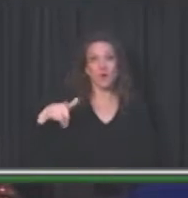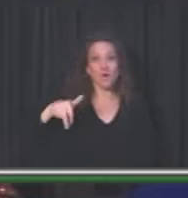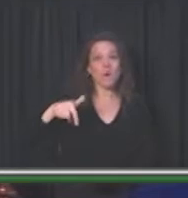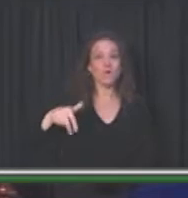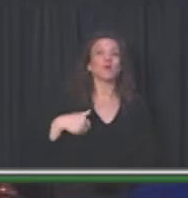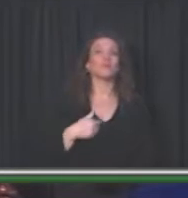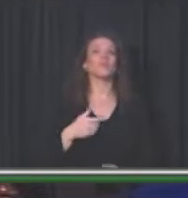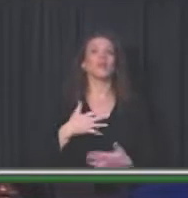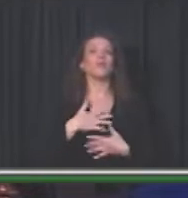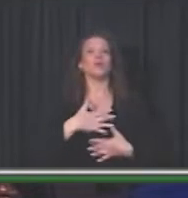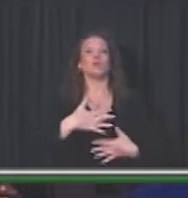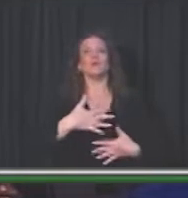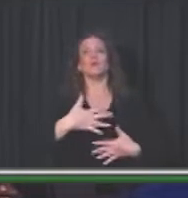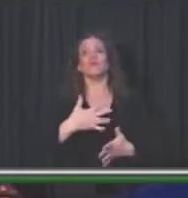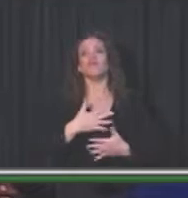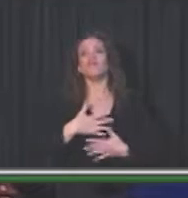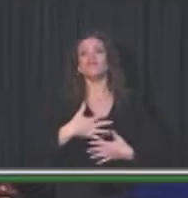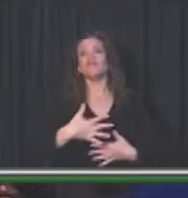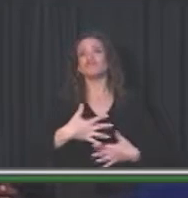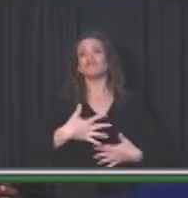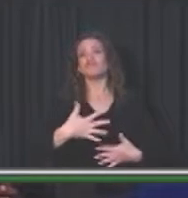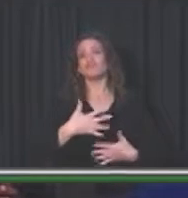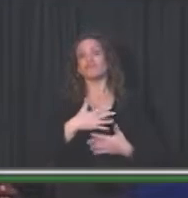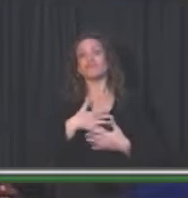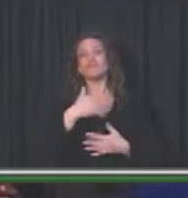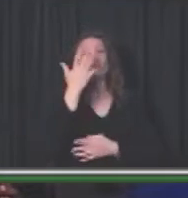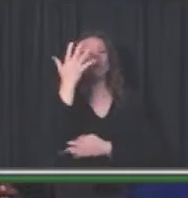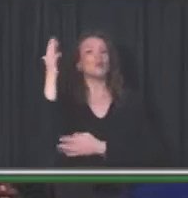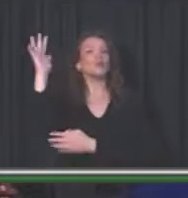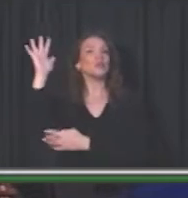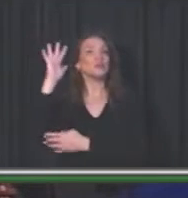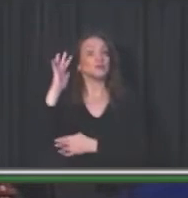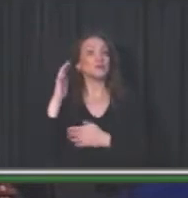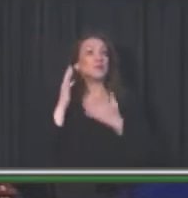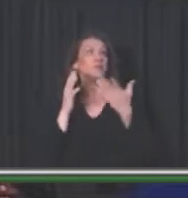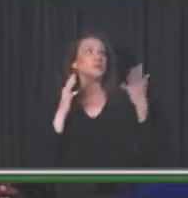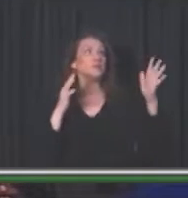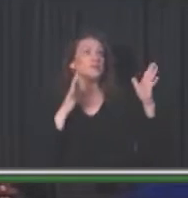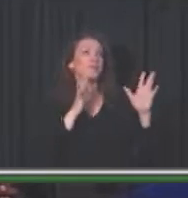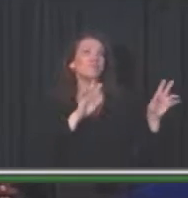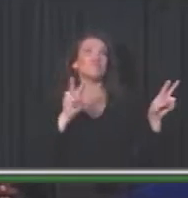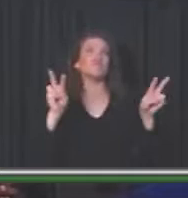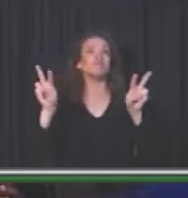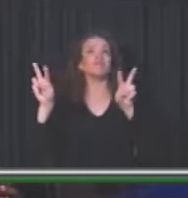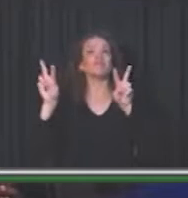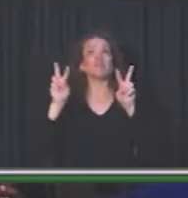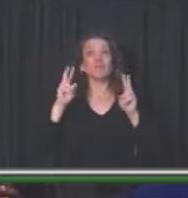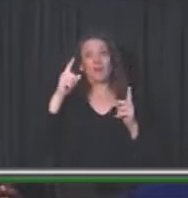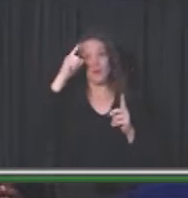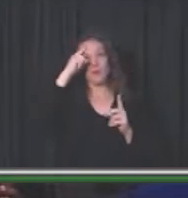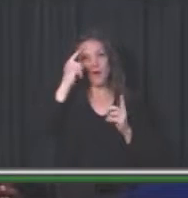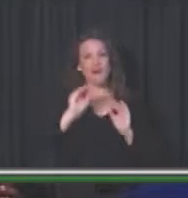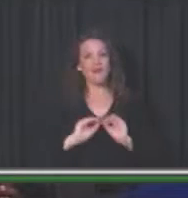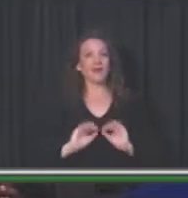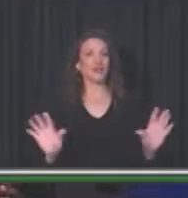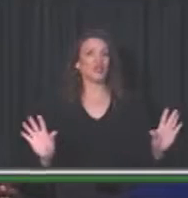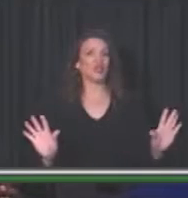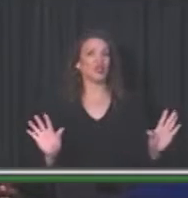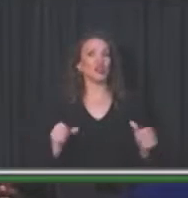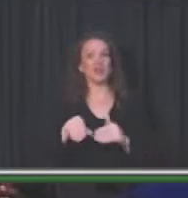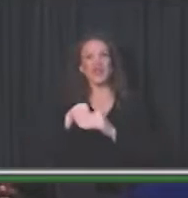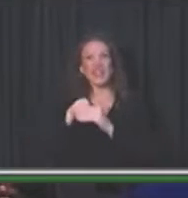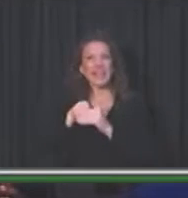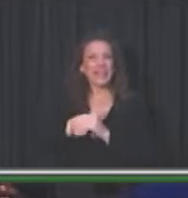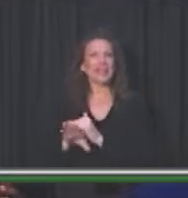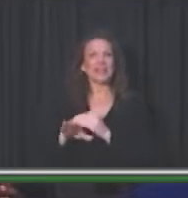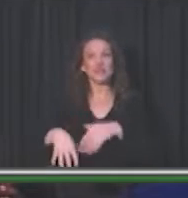off, because he clears his mind. And then he goes in there and he nails